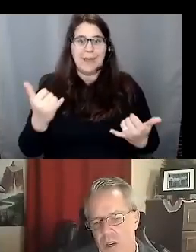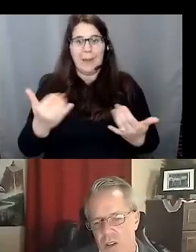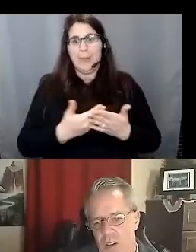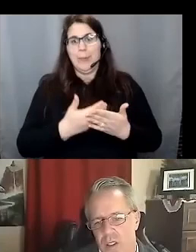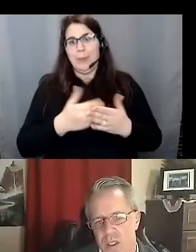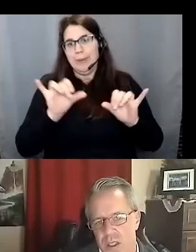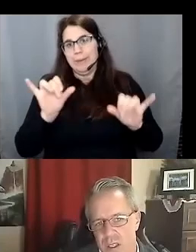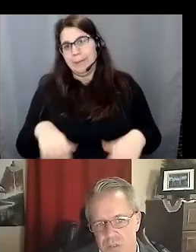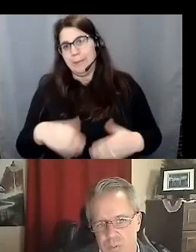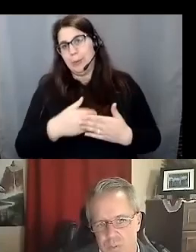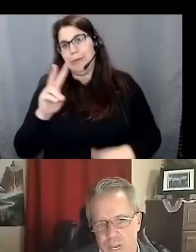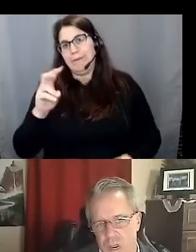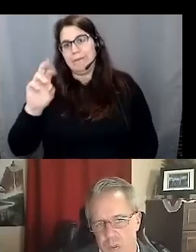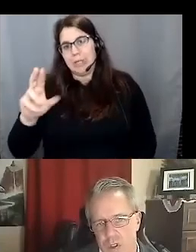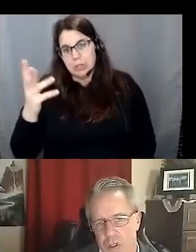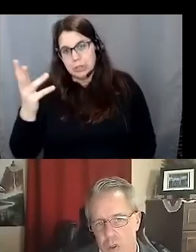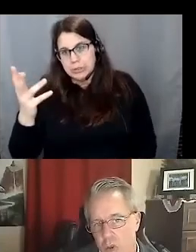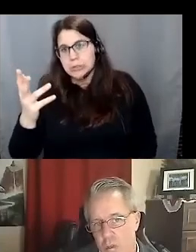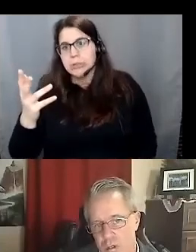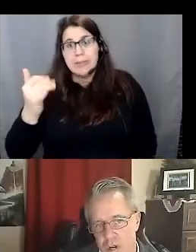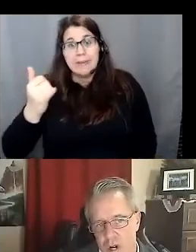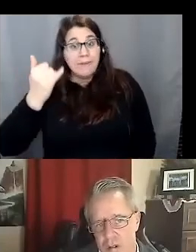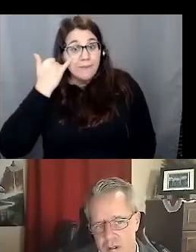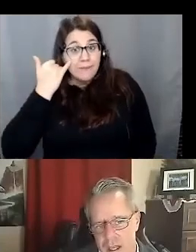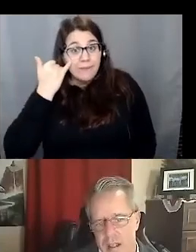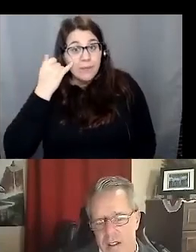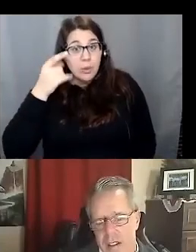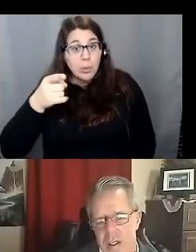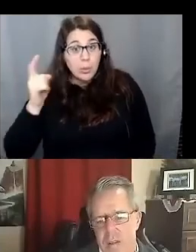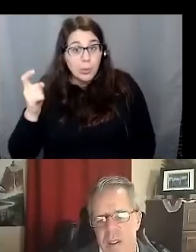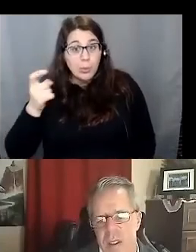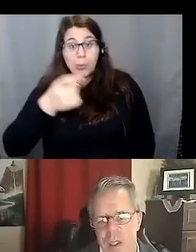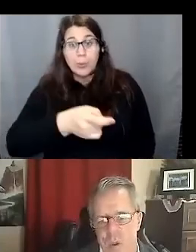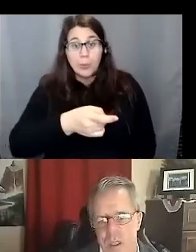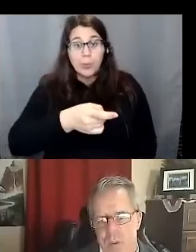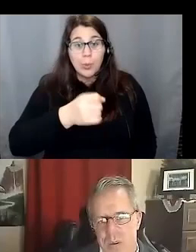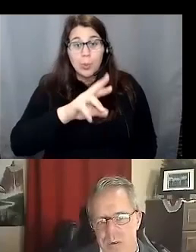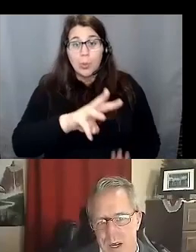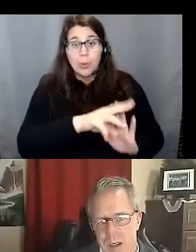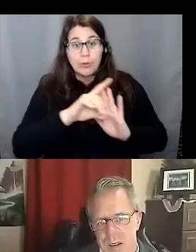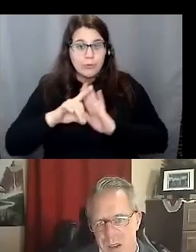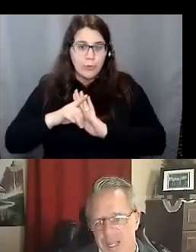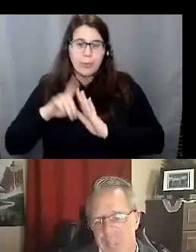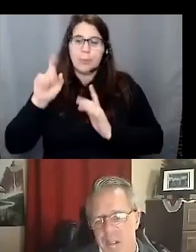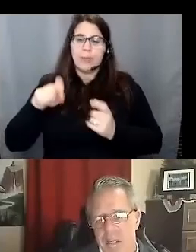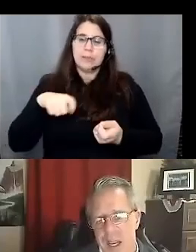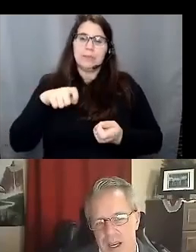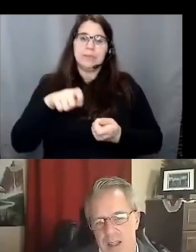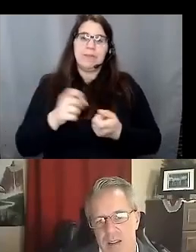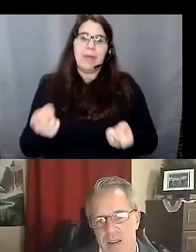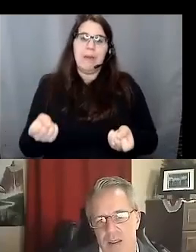the new vendor, if you make a contribution or withdrawal in the system, you will need to specify the dollar